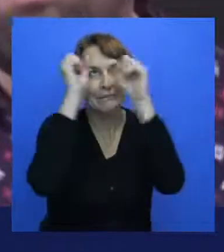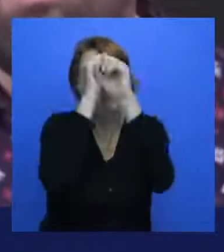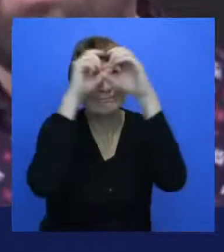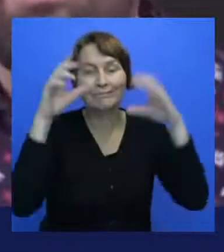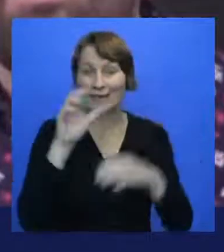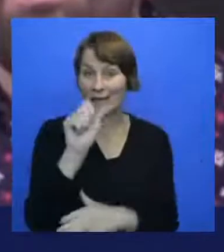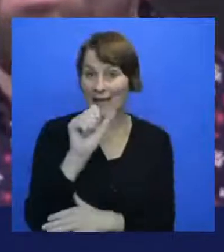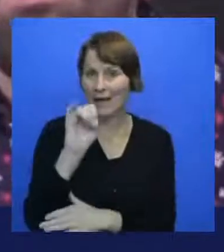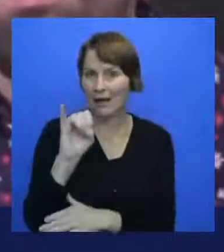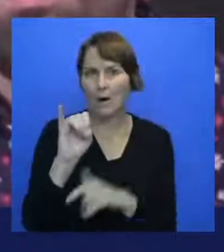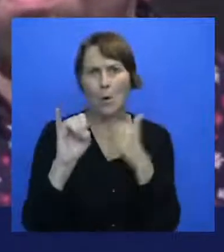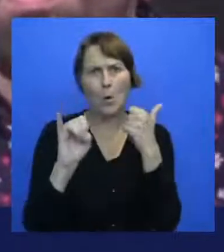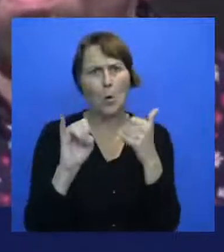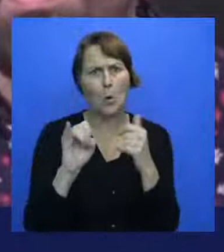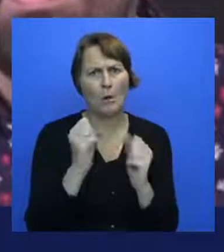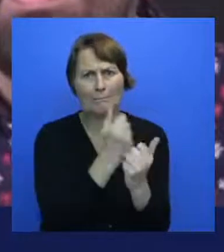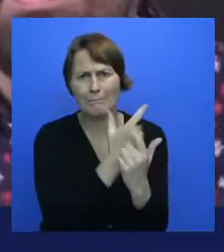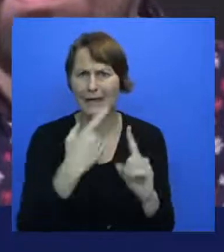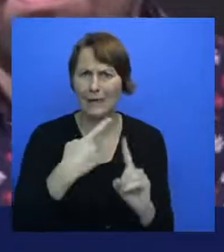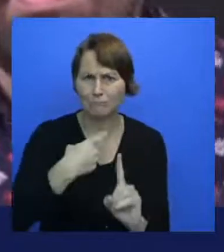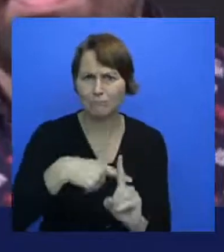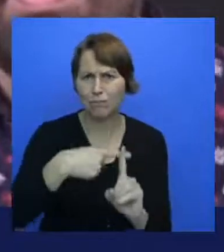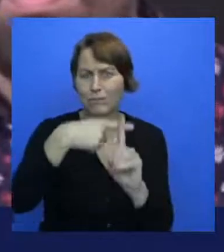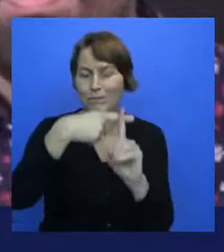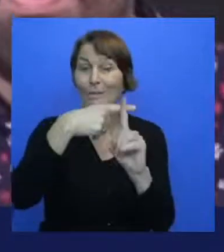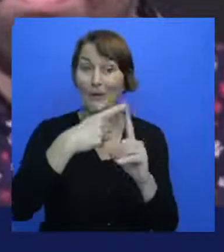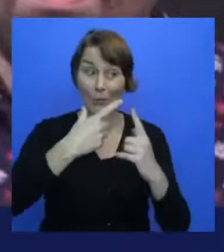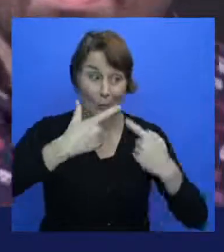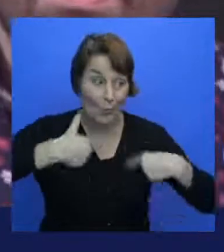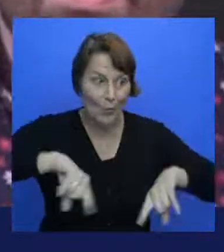up to us as the creators